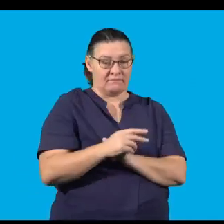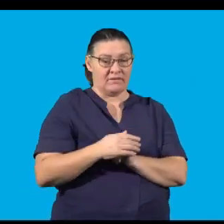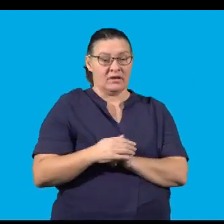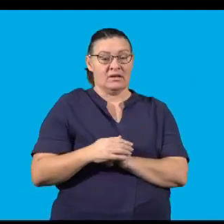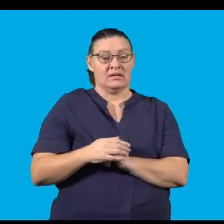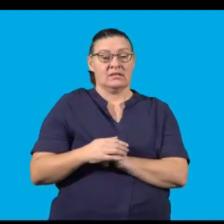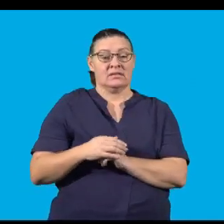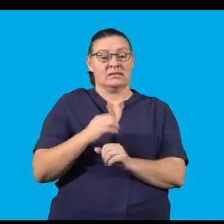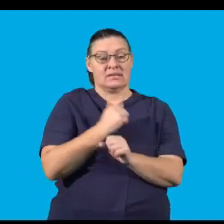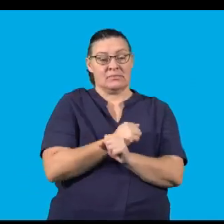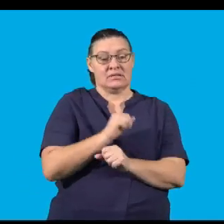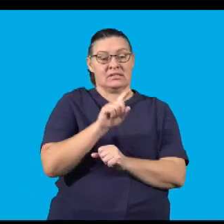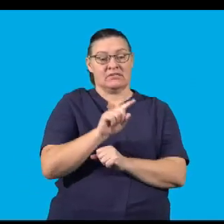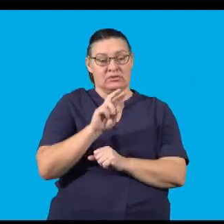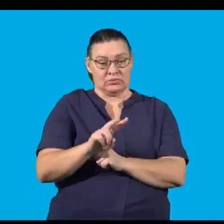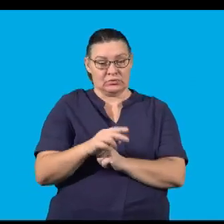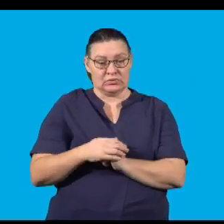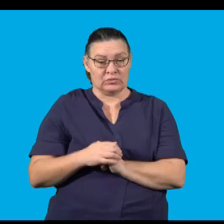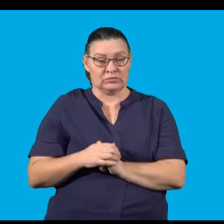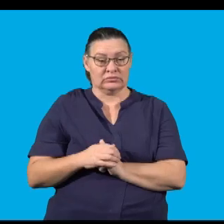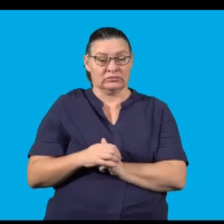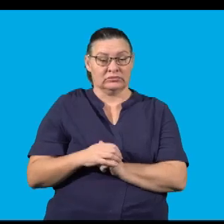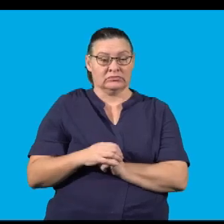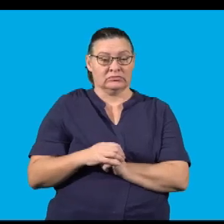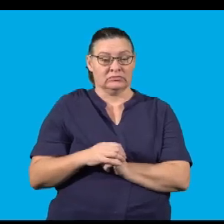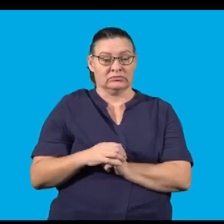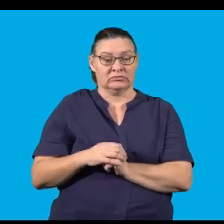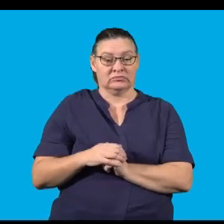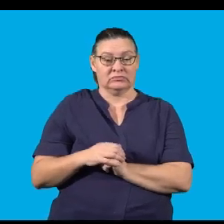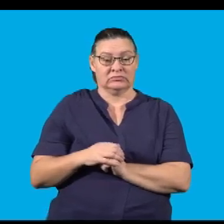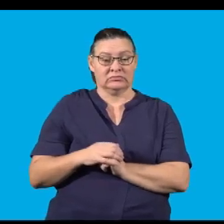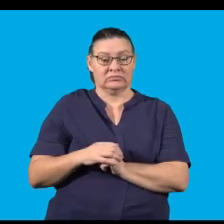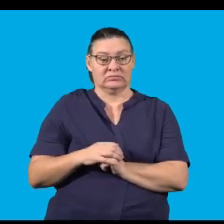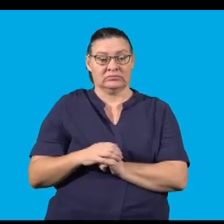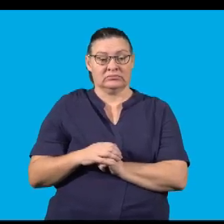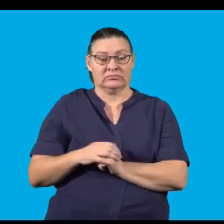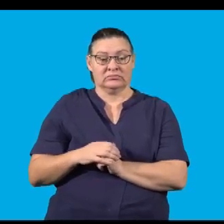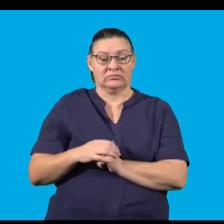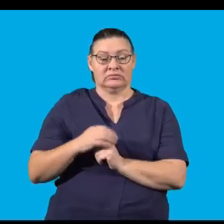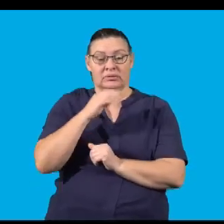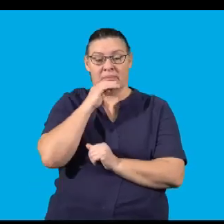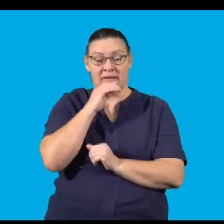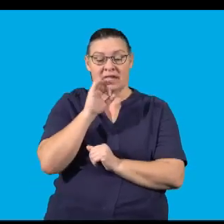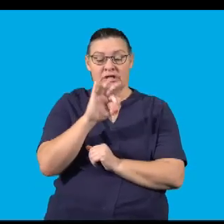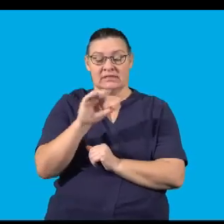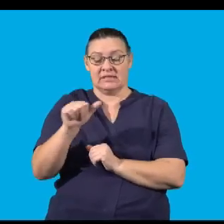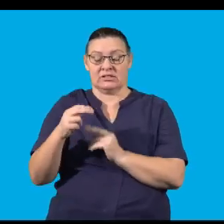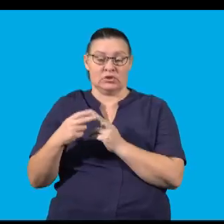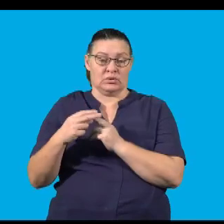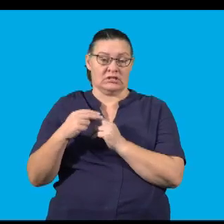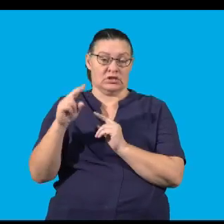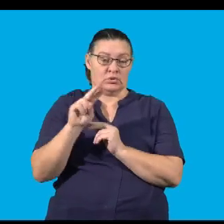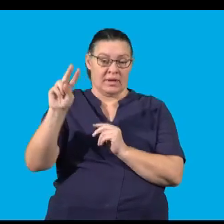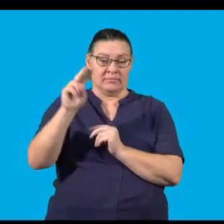half times 72 gives me here that this length is, that this area is 36